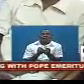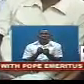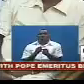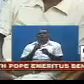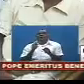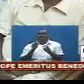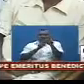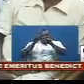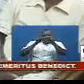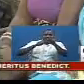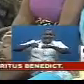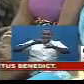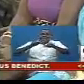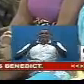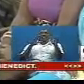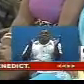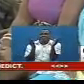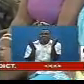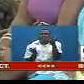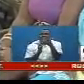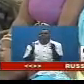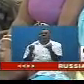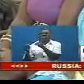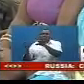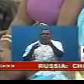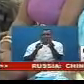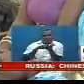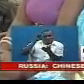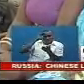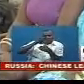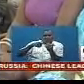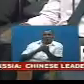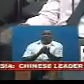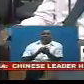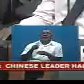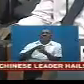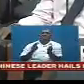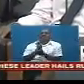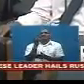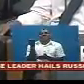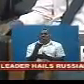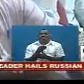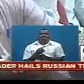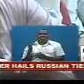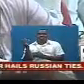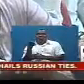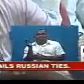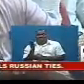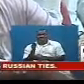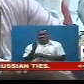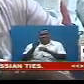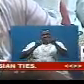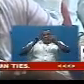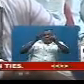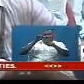was attended by space science and satellite technology experts and students of the All Nation University College. Speaking on